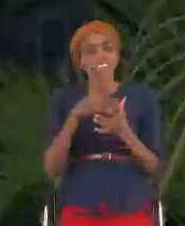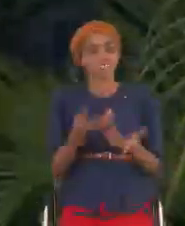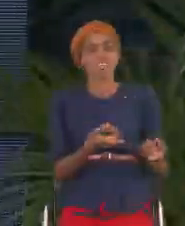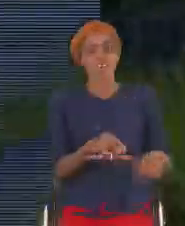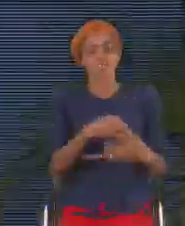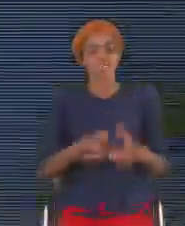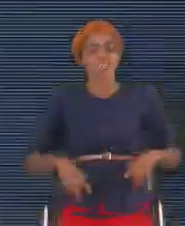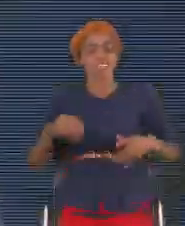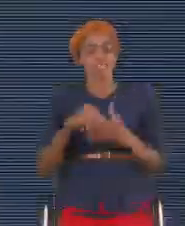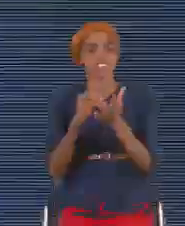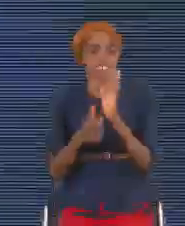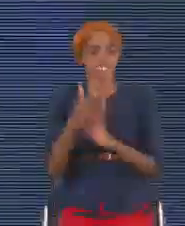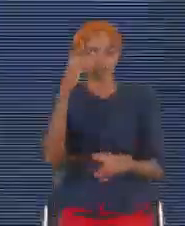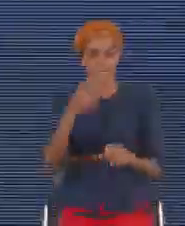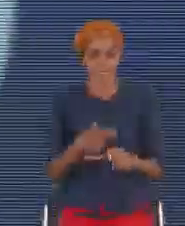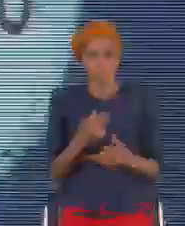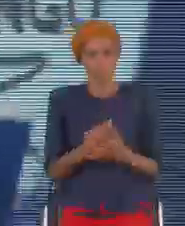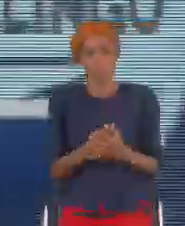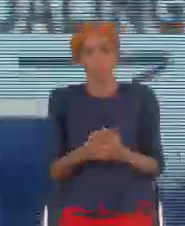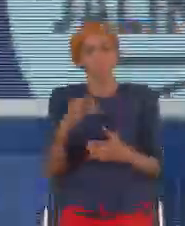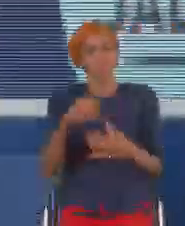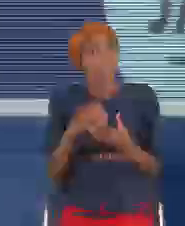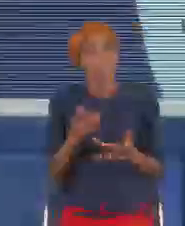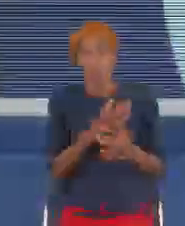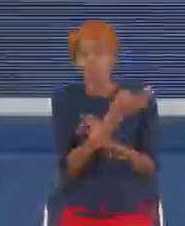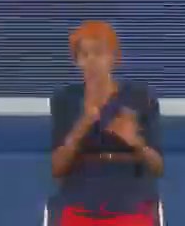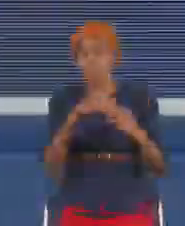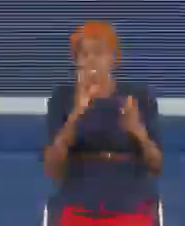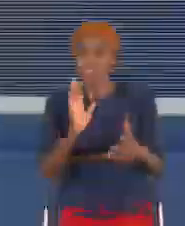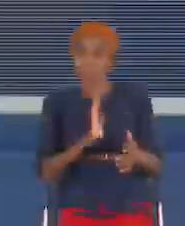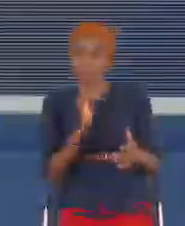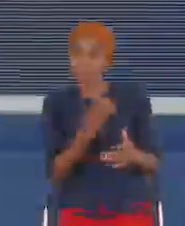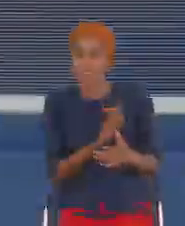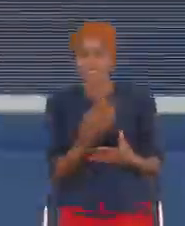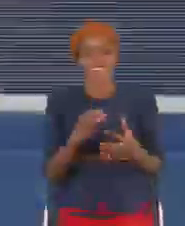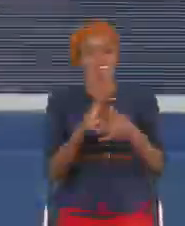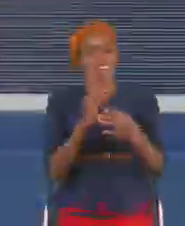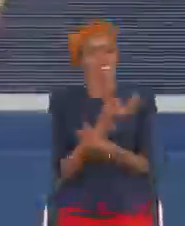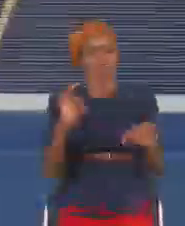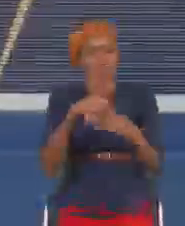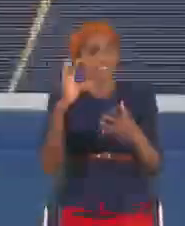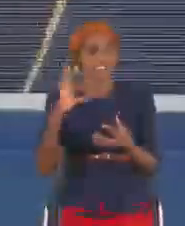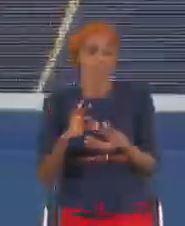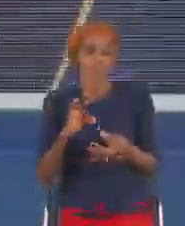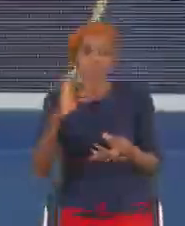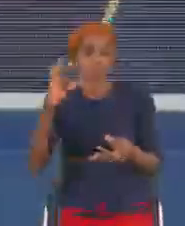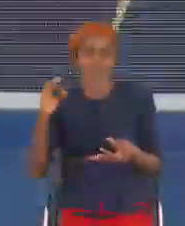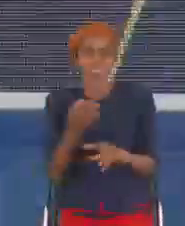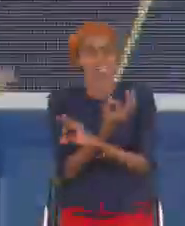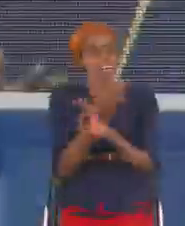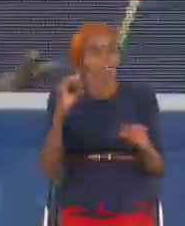life. Liberation in your soul. Liberation in your spirit. Liberation in your